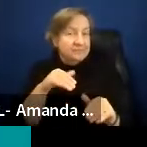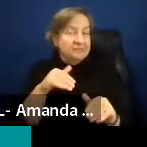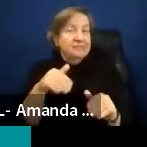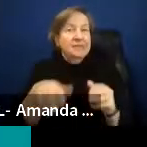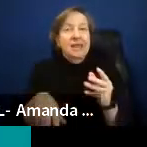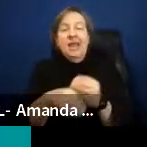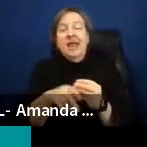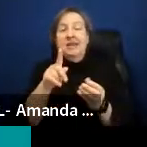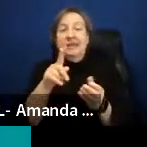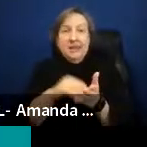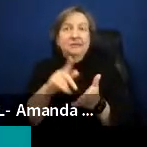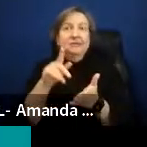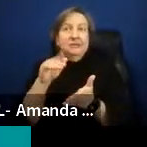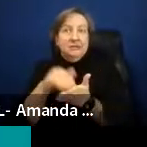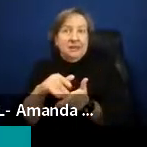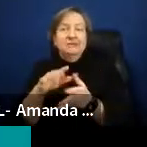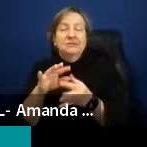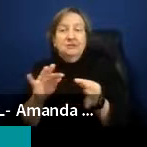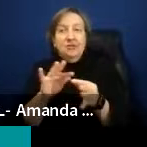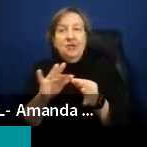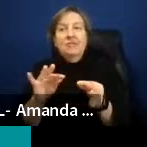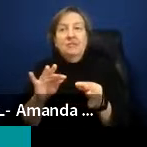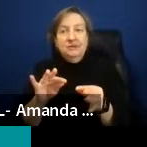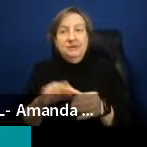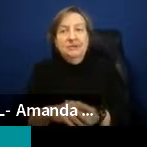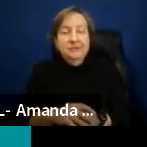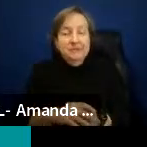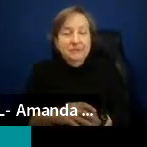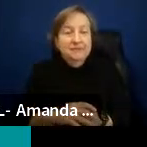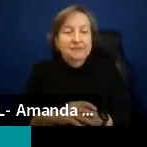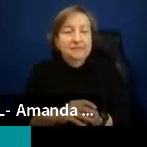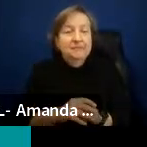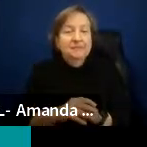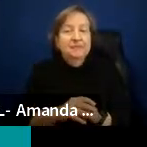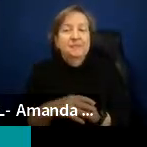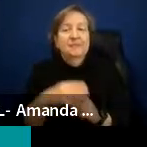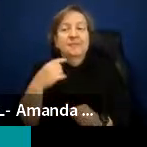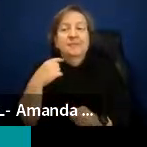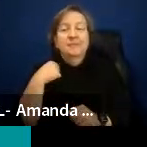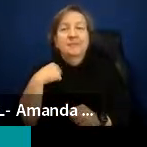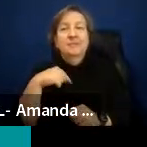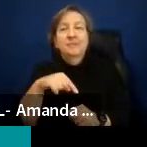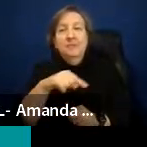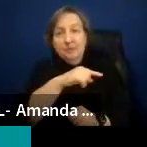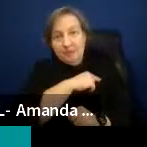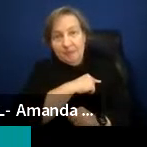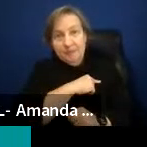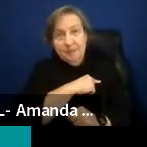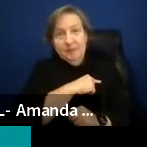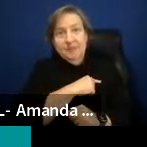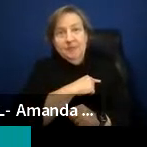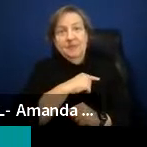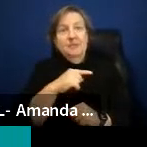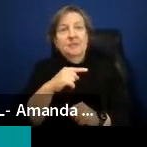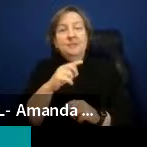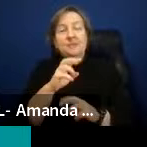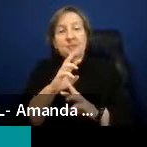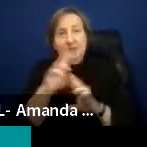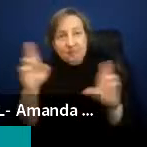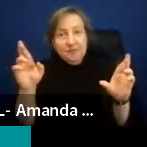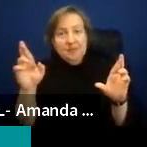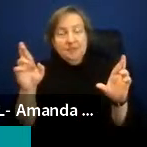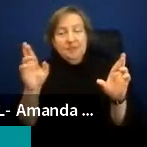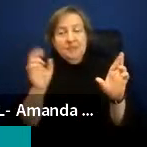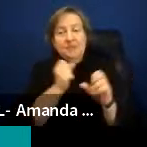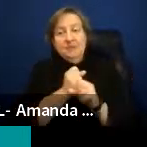of comments coming to us. So we are ready and prepared. We're